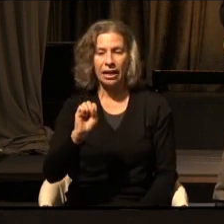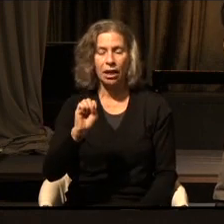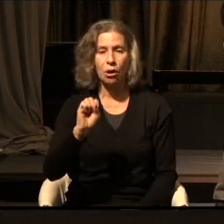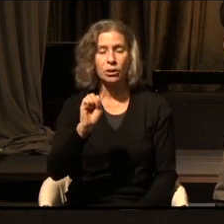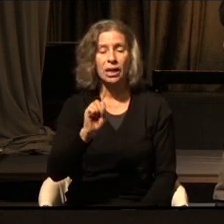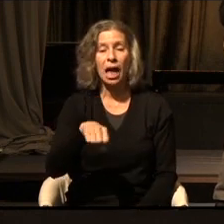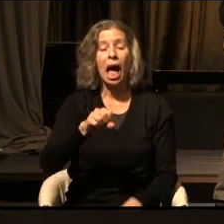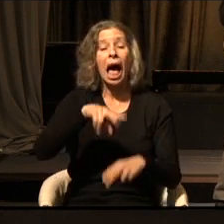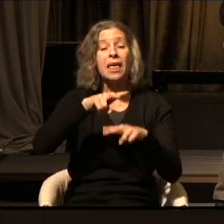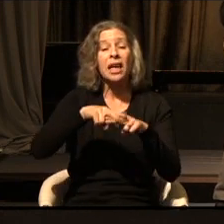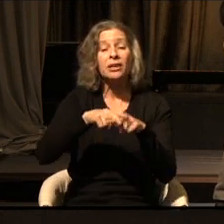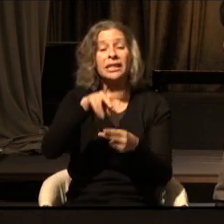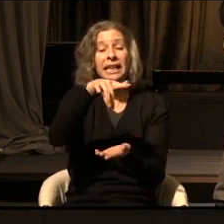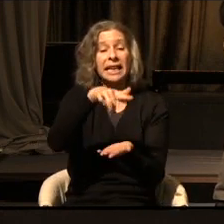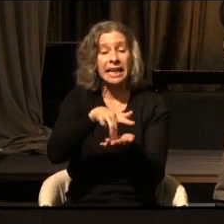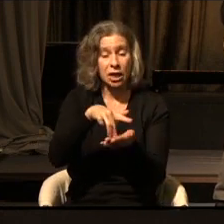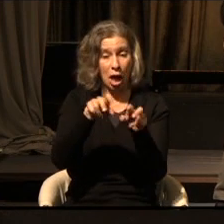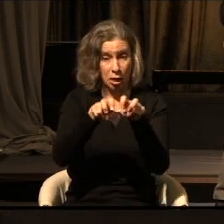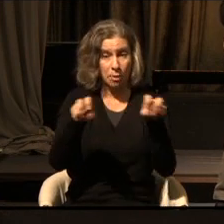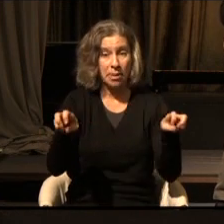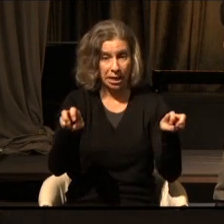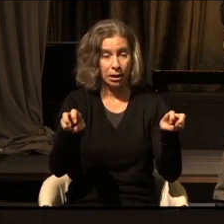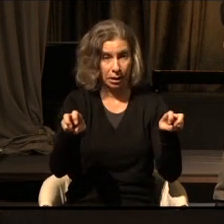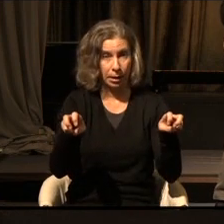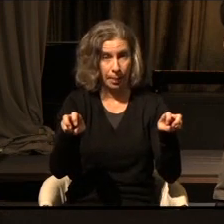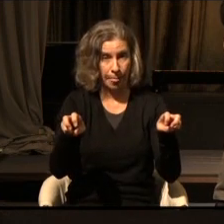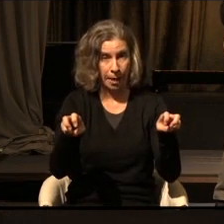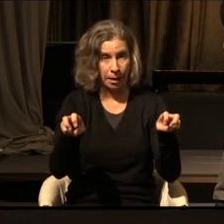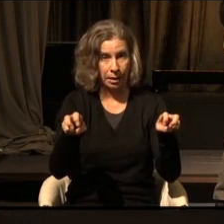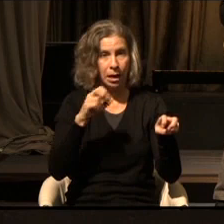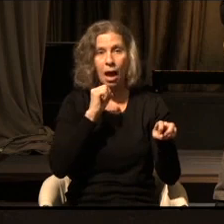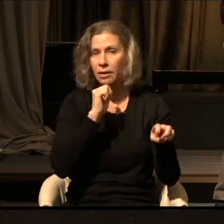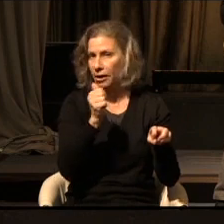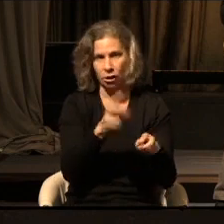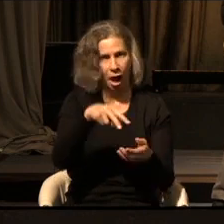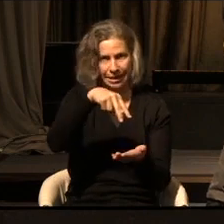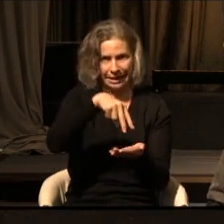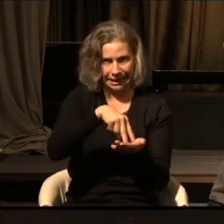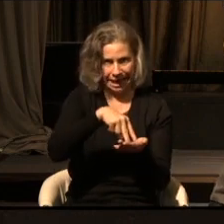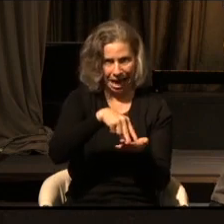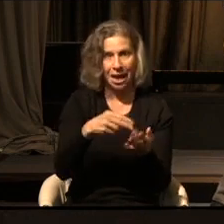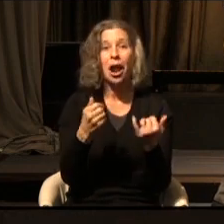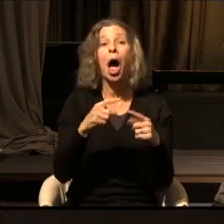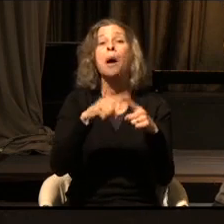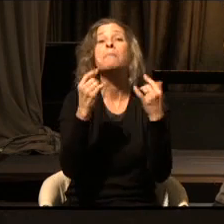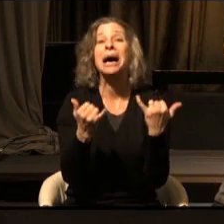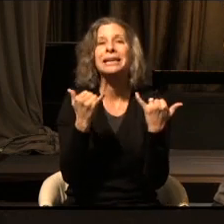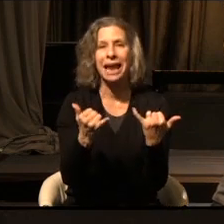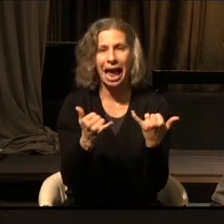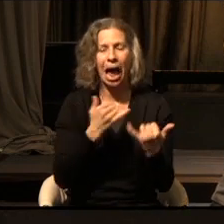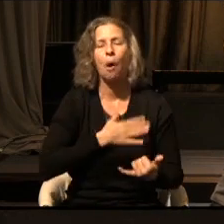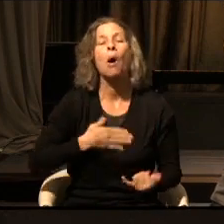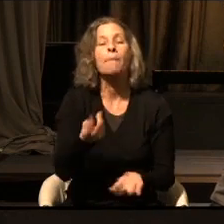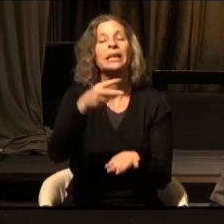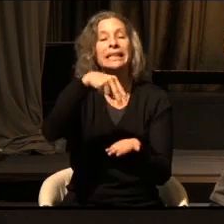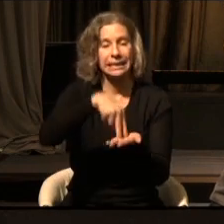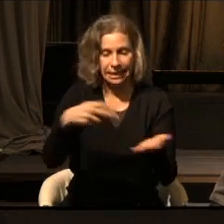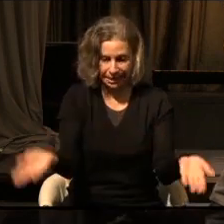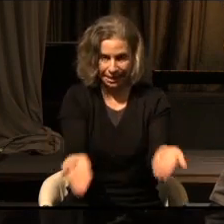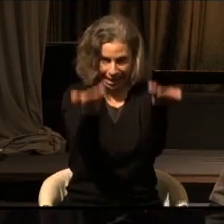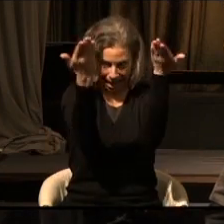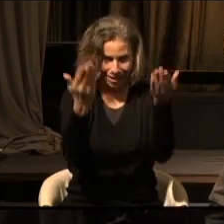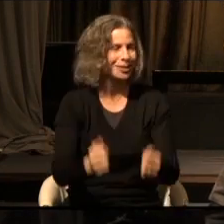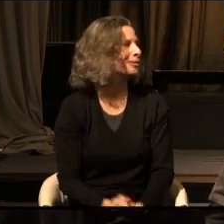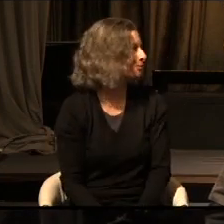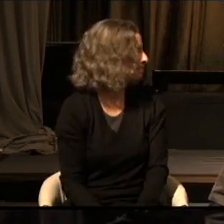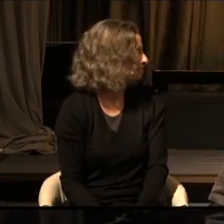middle of this group, and so they're the only ones that aren't going to get up, except for right now. I'm going to ask them to stand. So if you guys would stand,